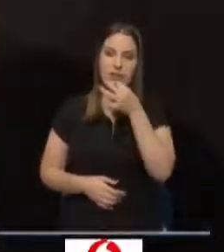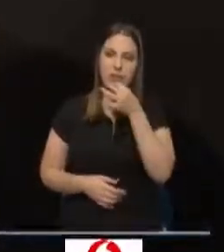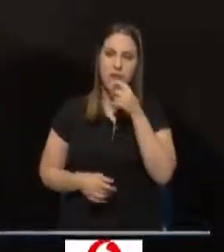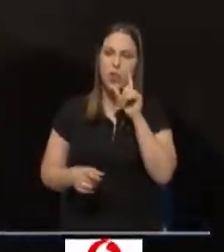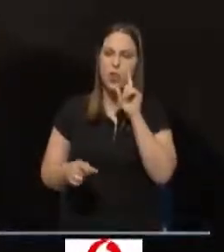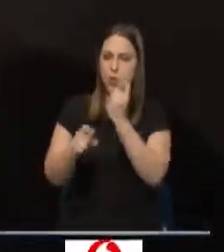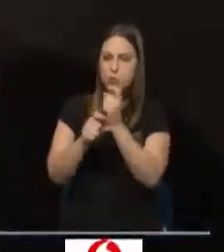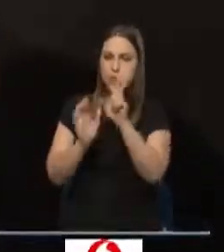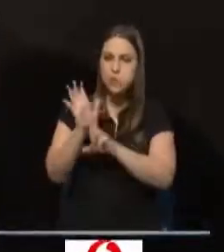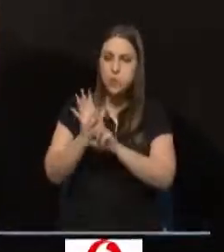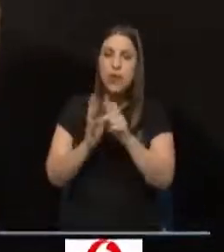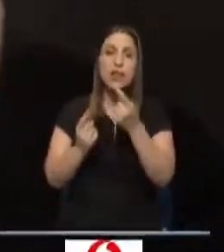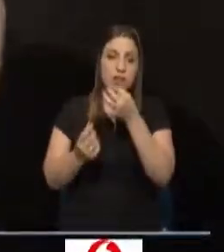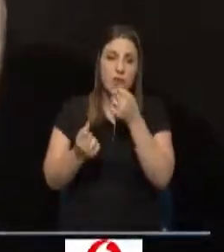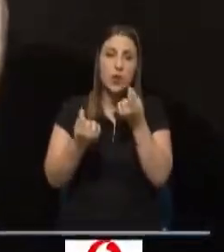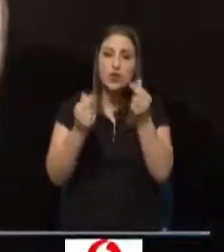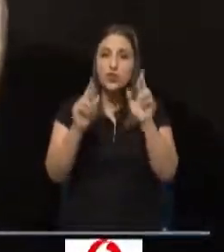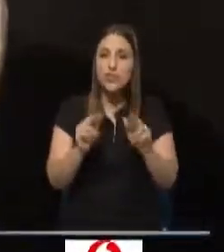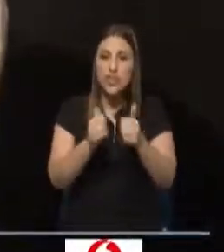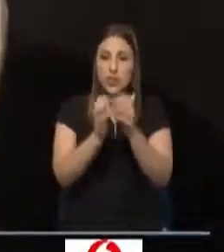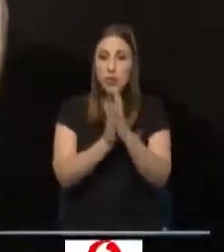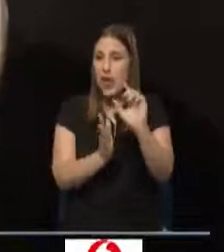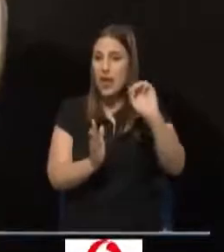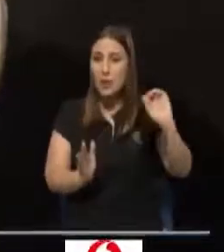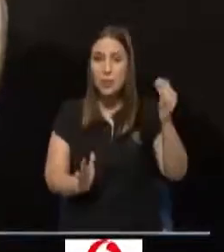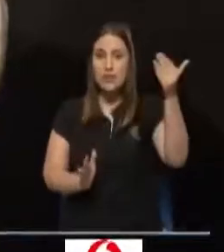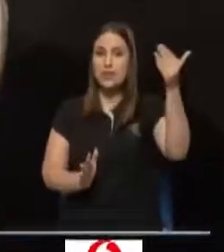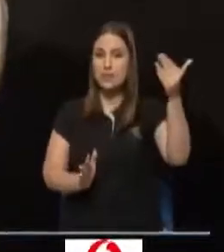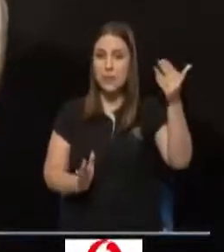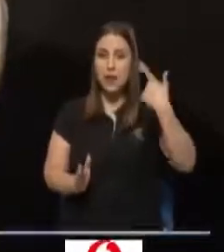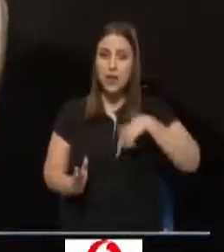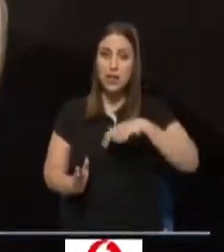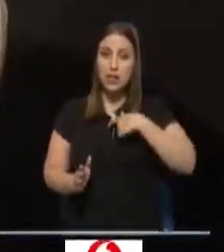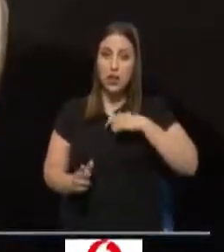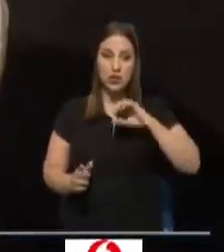1990s, and it's all about price.